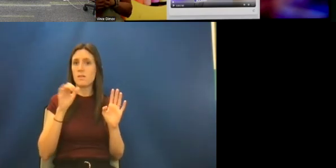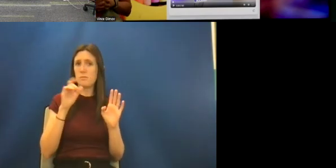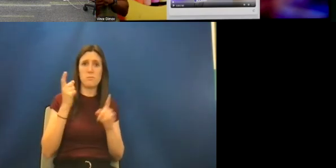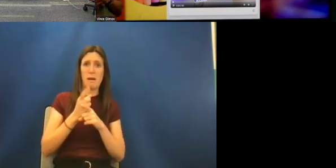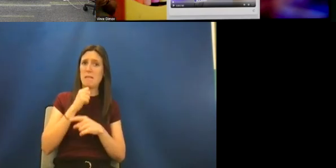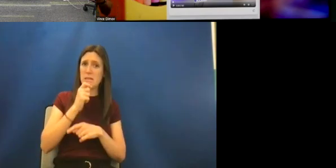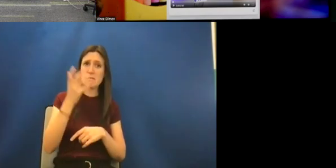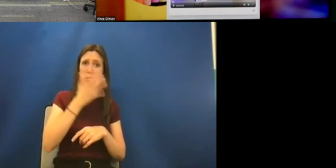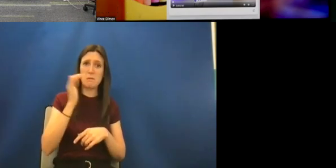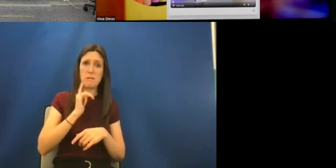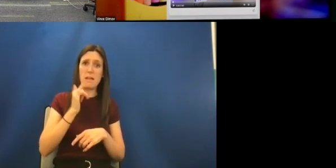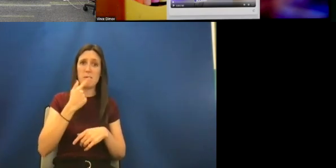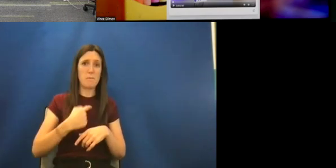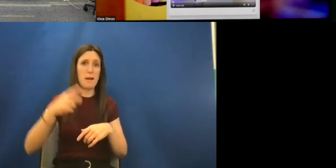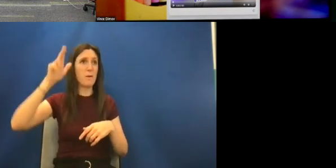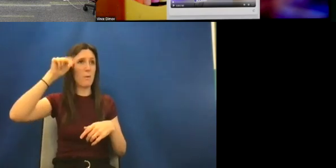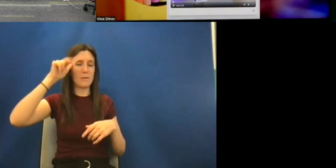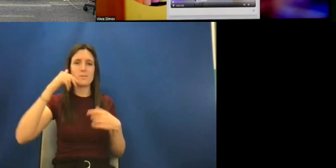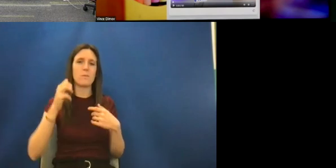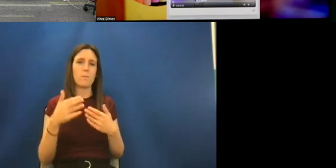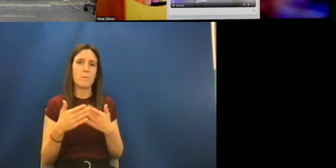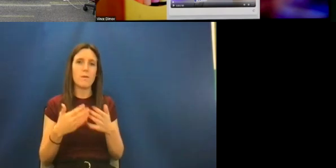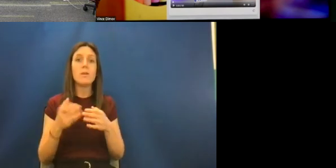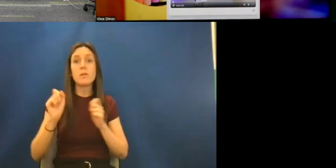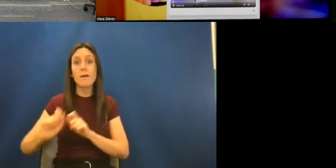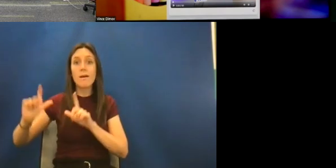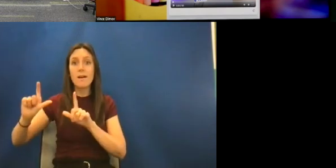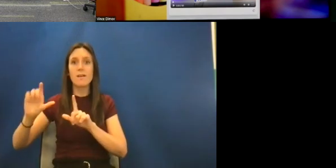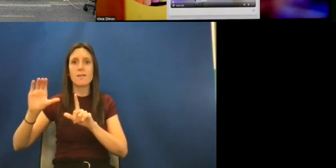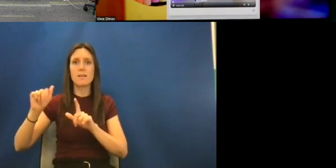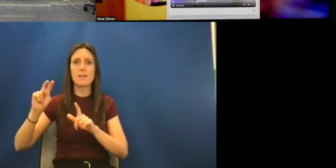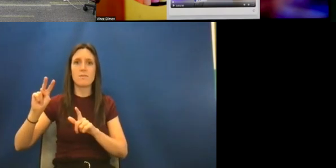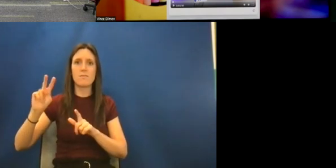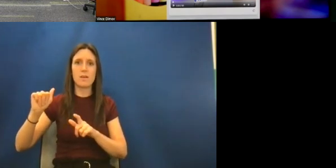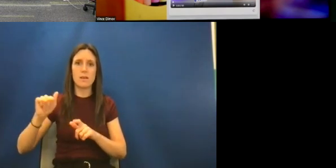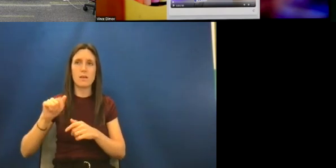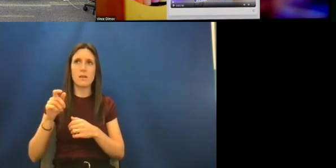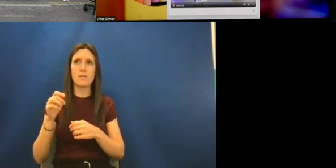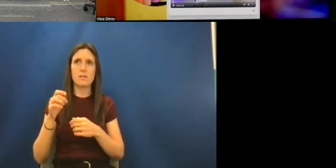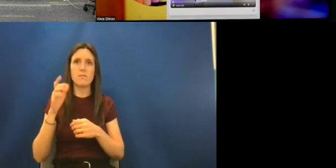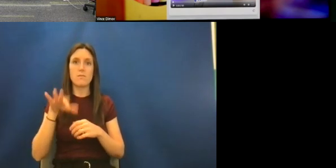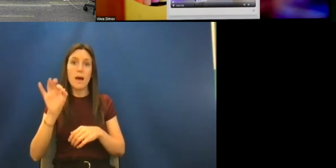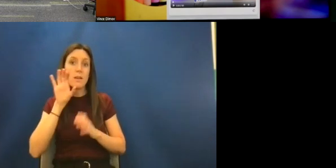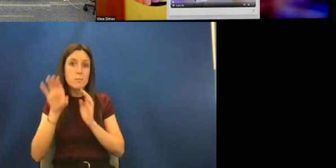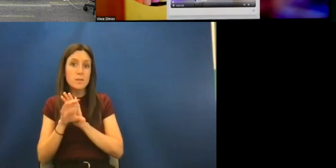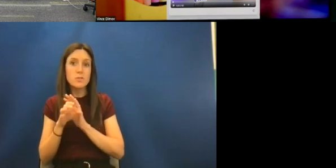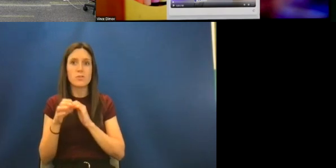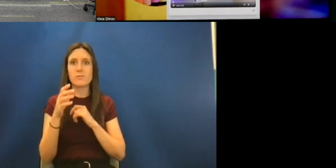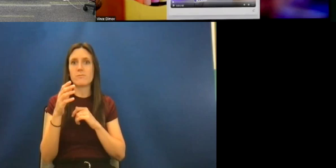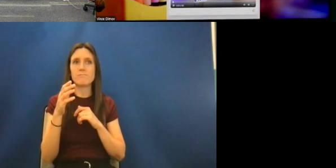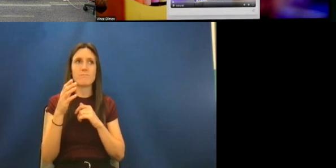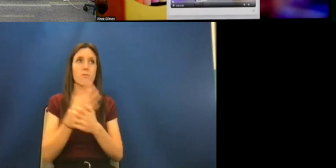look like it. Exactly. Yeah, you could just pull up Canva and then search bear, and then it will pull up a picture, you show it to them, and it's just right